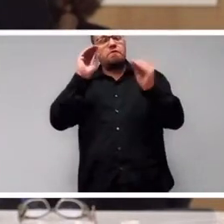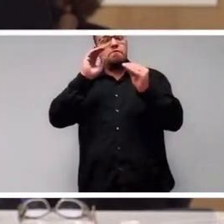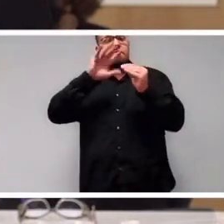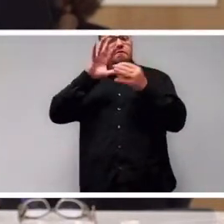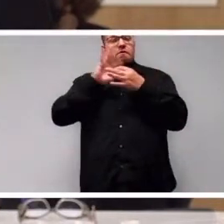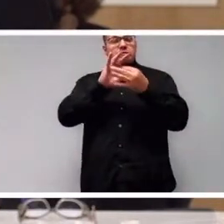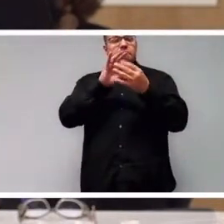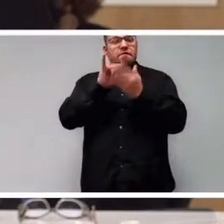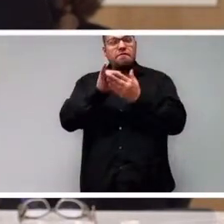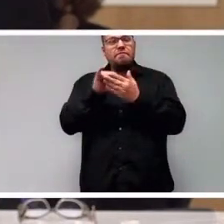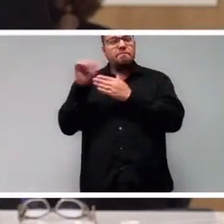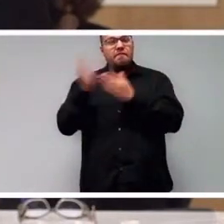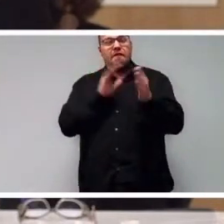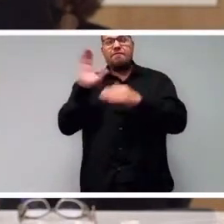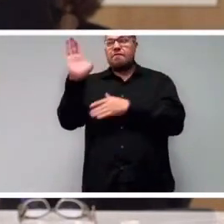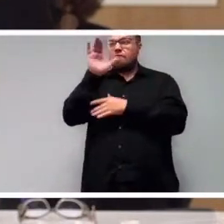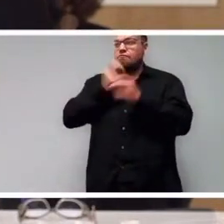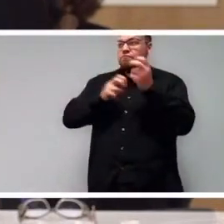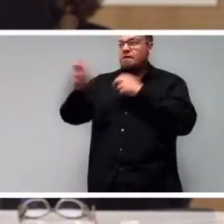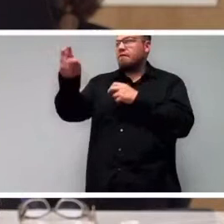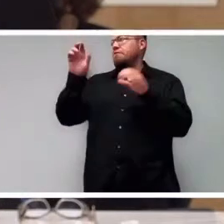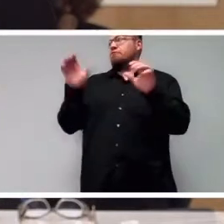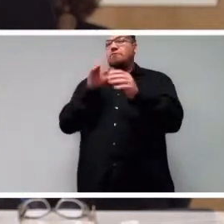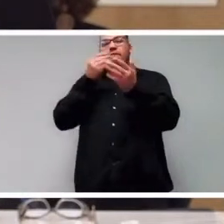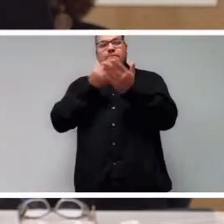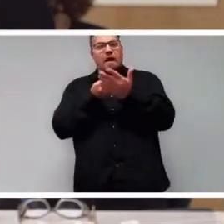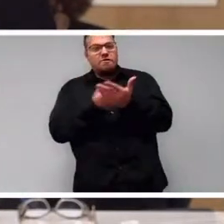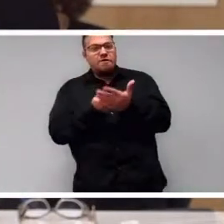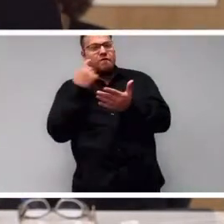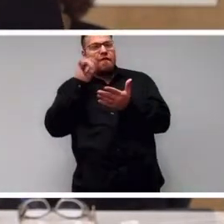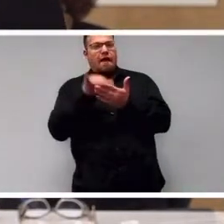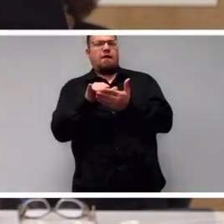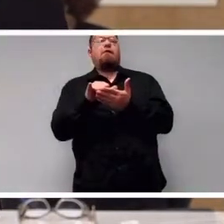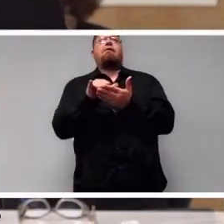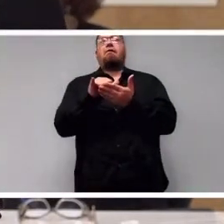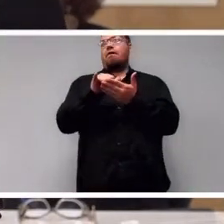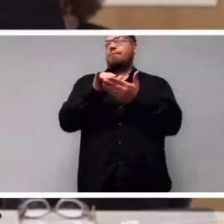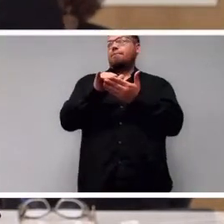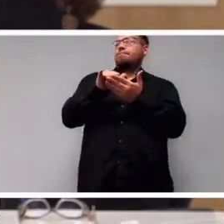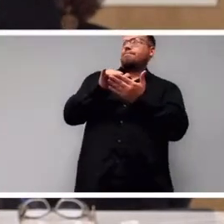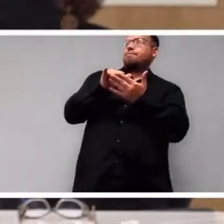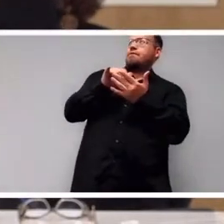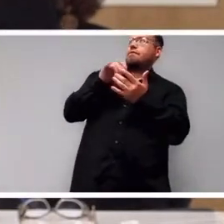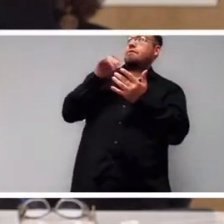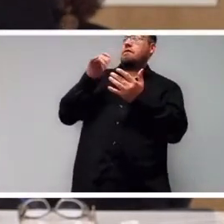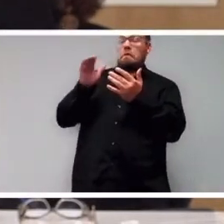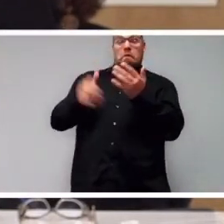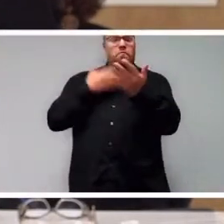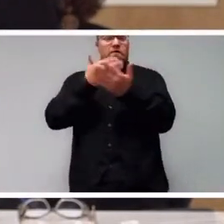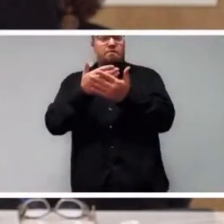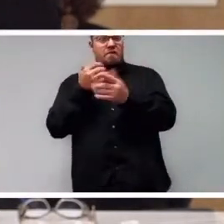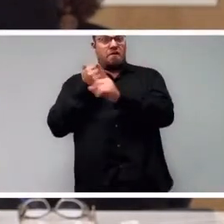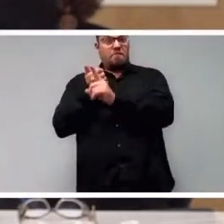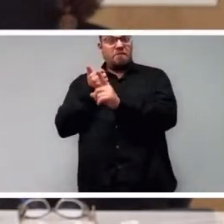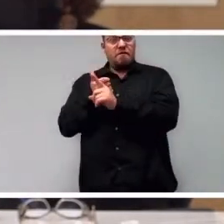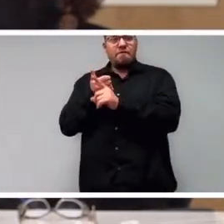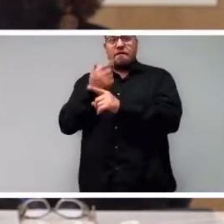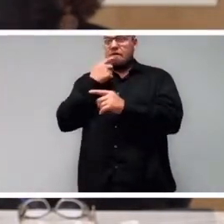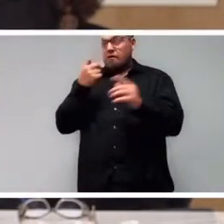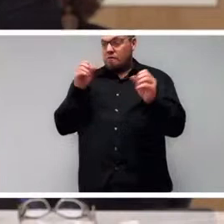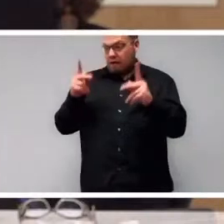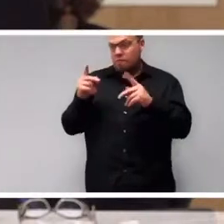plan their trips, they do the budgeting for them. They get there oftentimes on their own, so sometimes we'll say, okay, what bus are you gonna